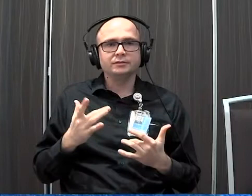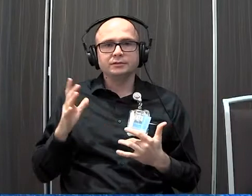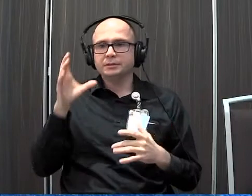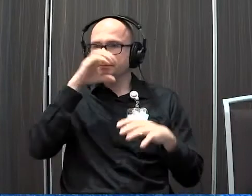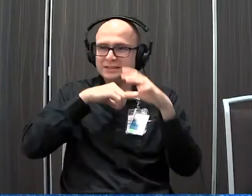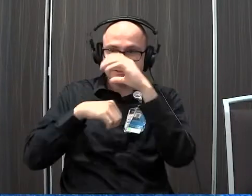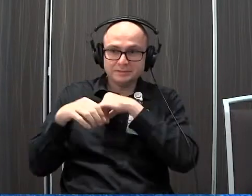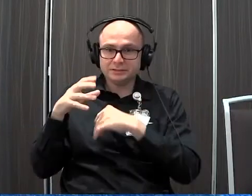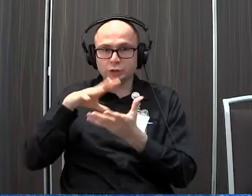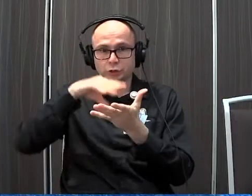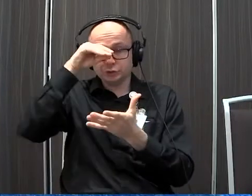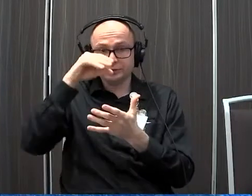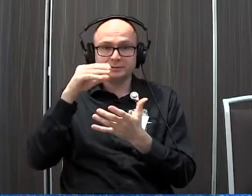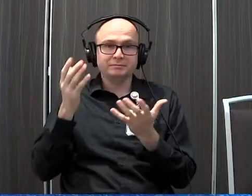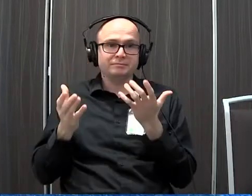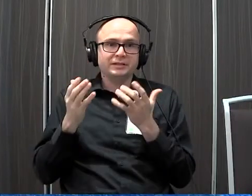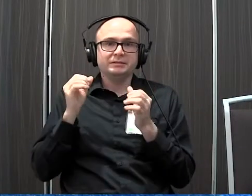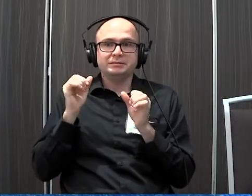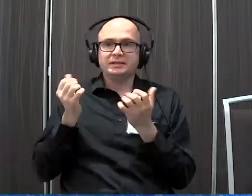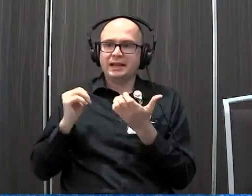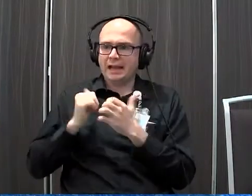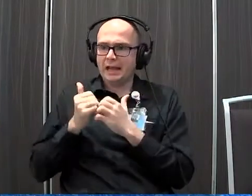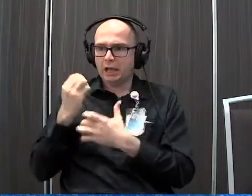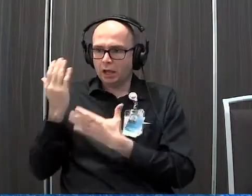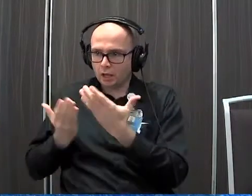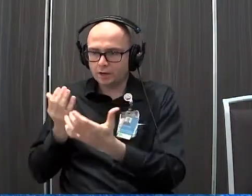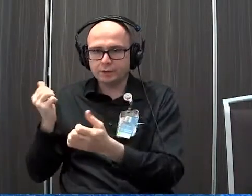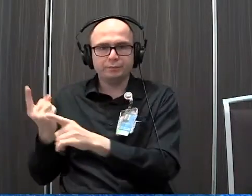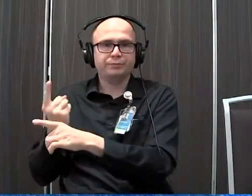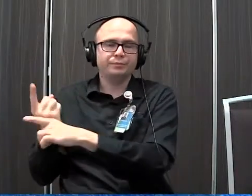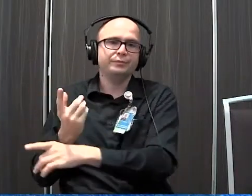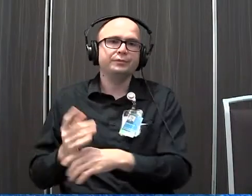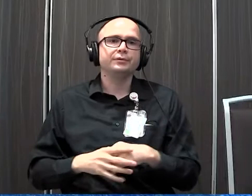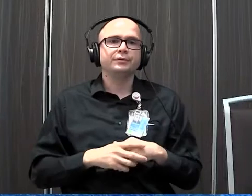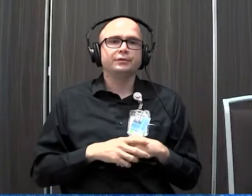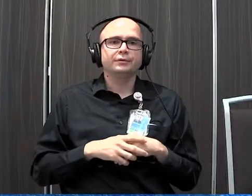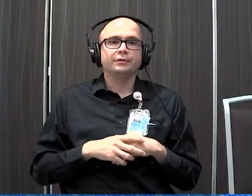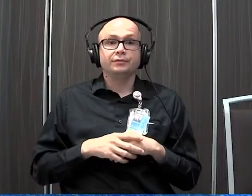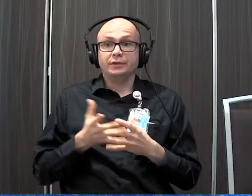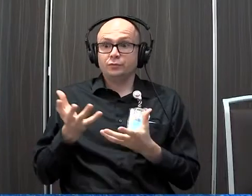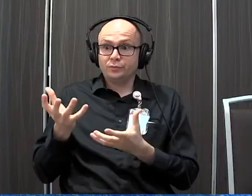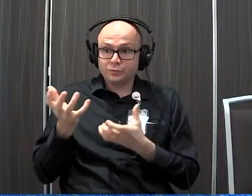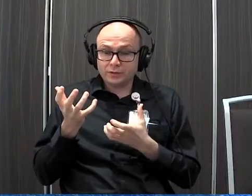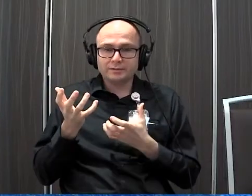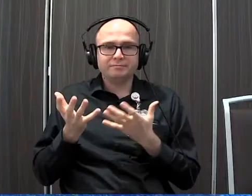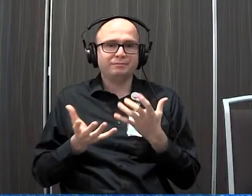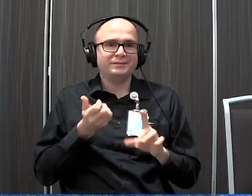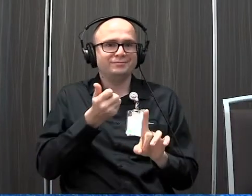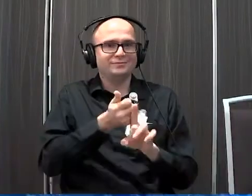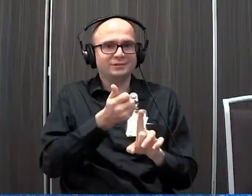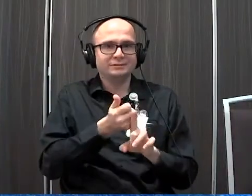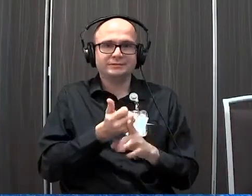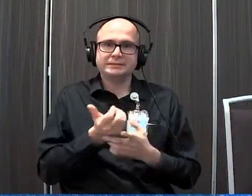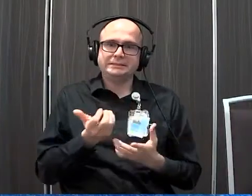learning opportunities to sometimes be able to do that appropriately. So while they have the desire, they might not always go about it in